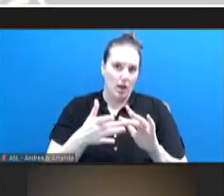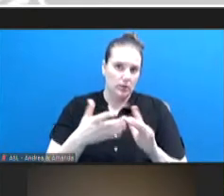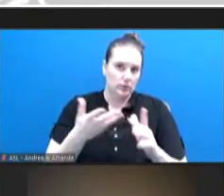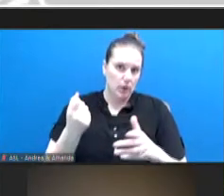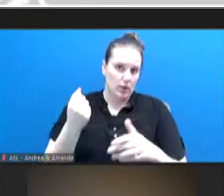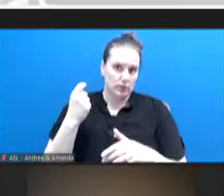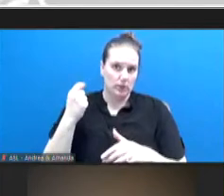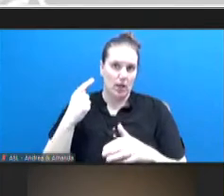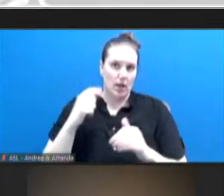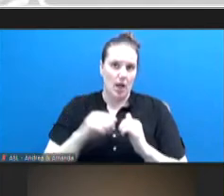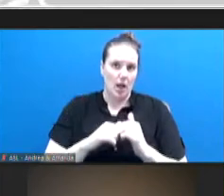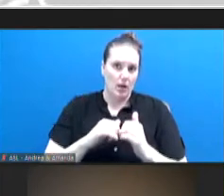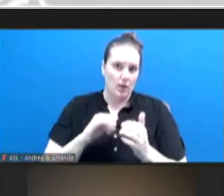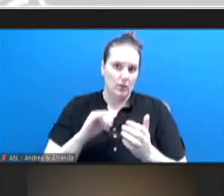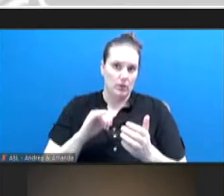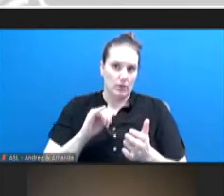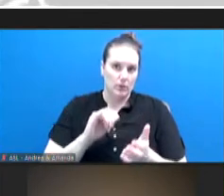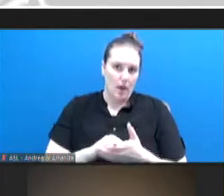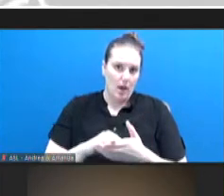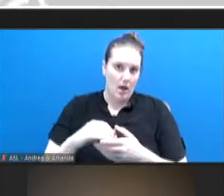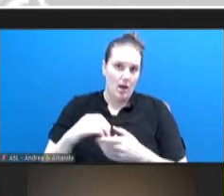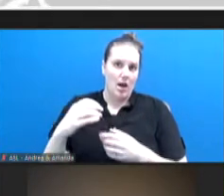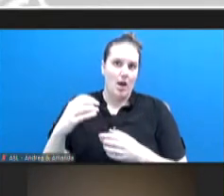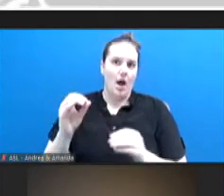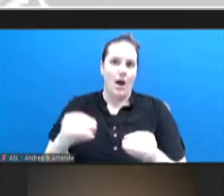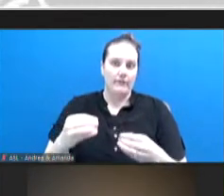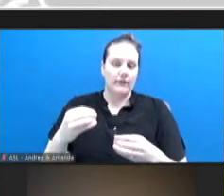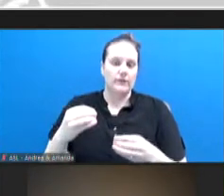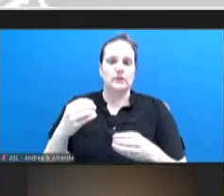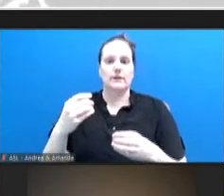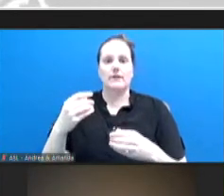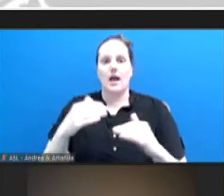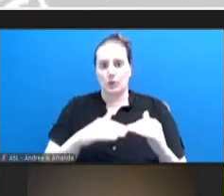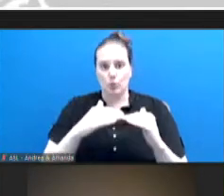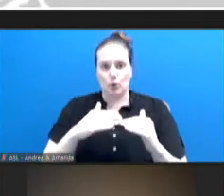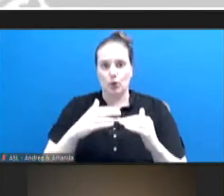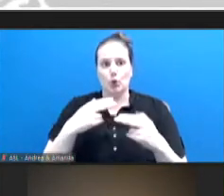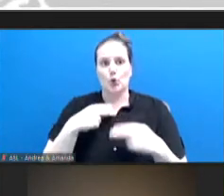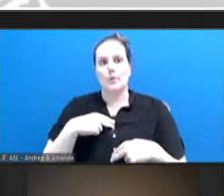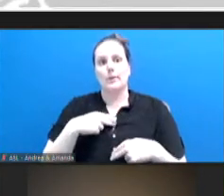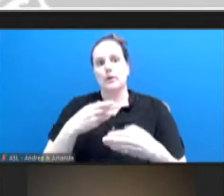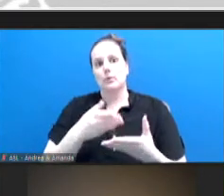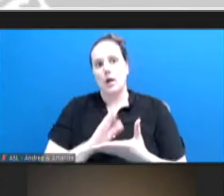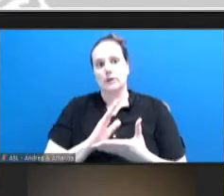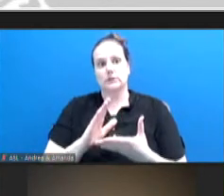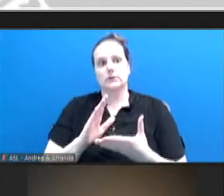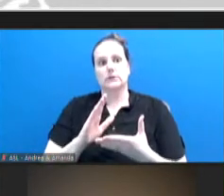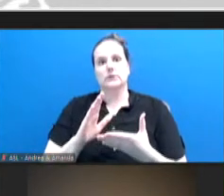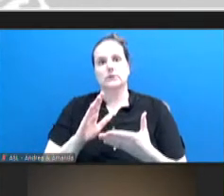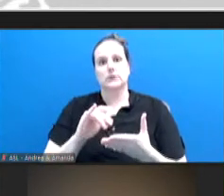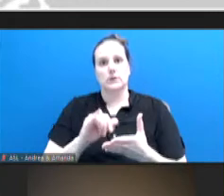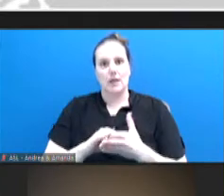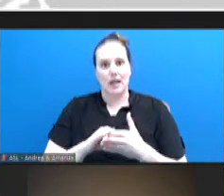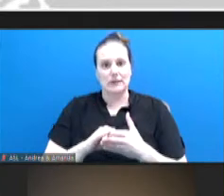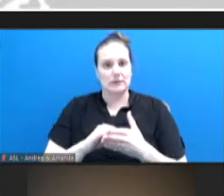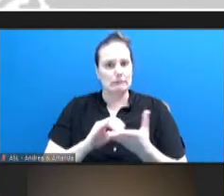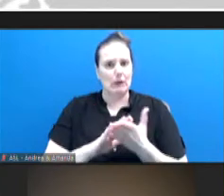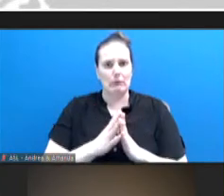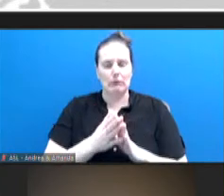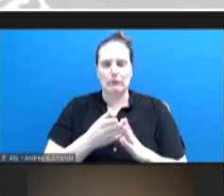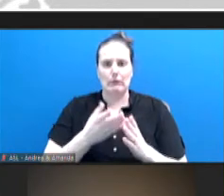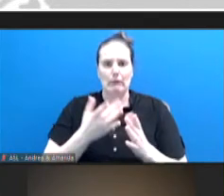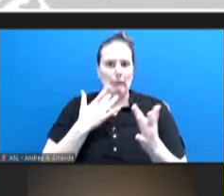understand how this, the Office of Equity and Human Rights Department or division is stretched thin. But I would